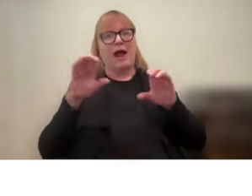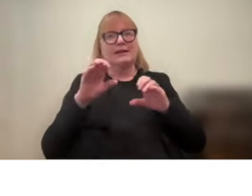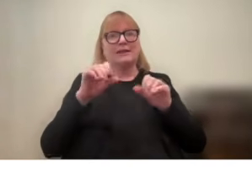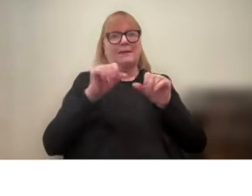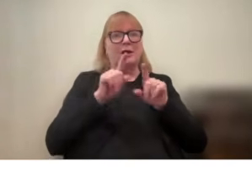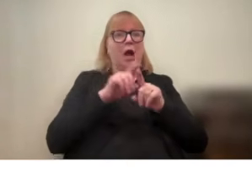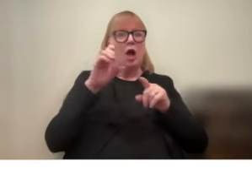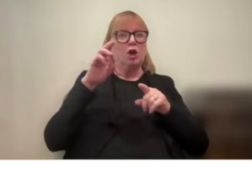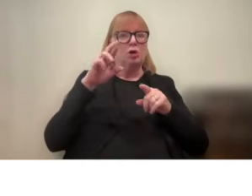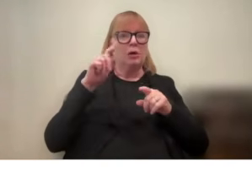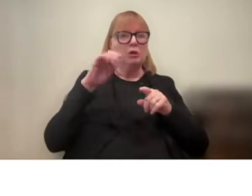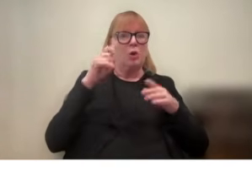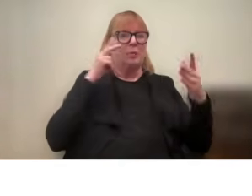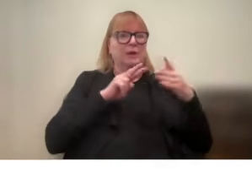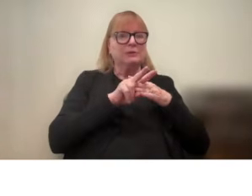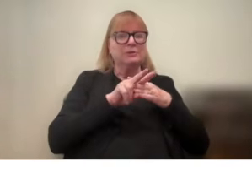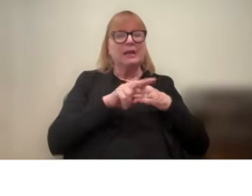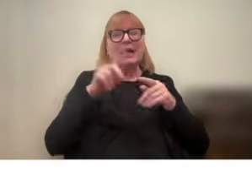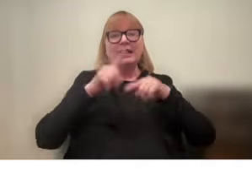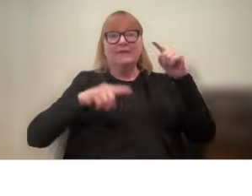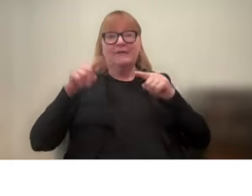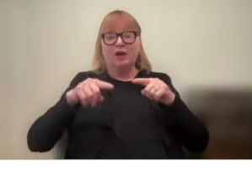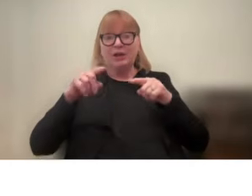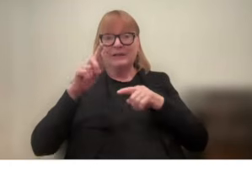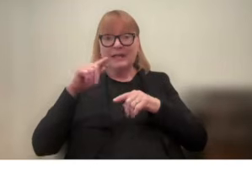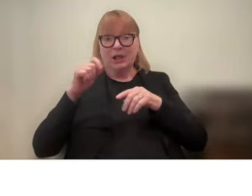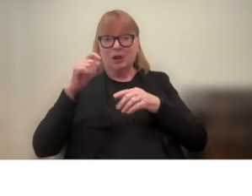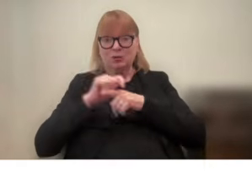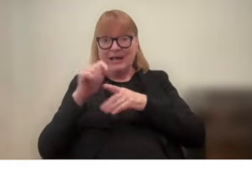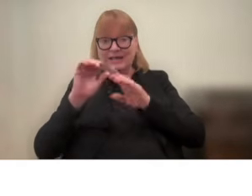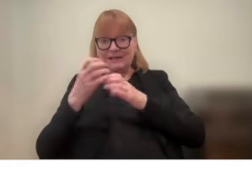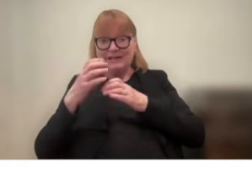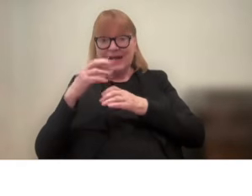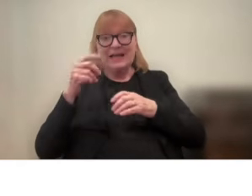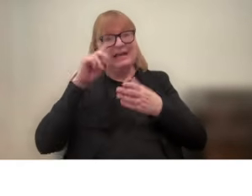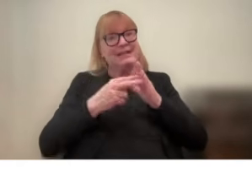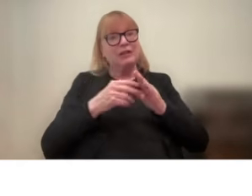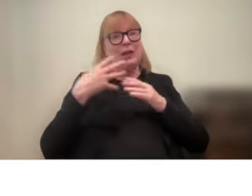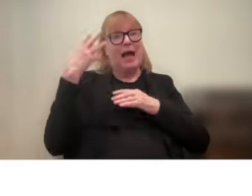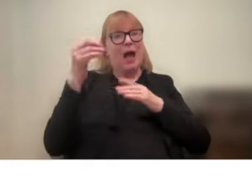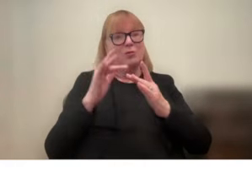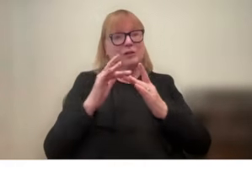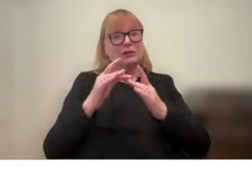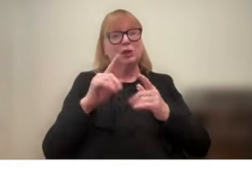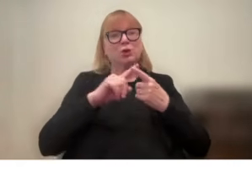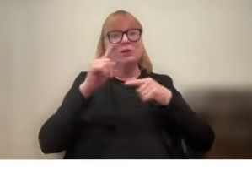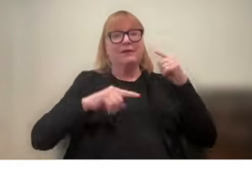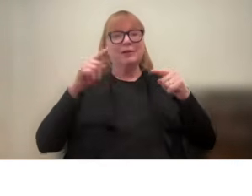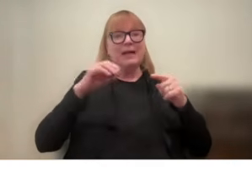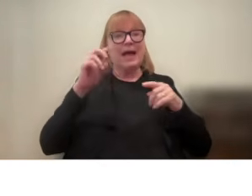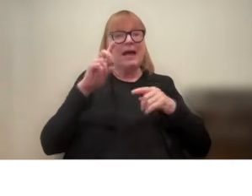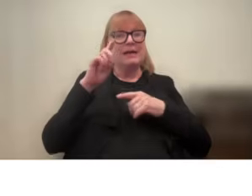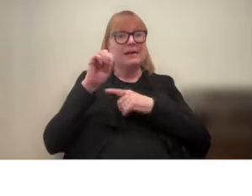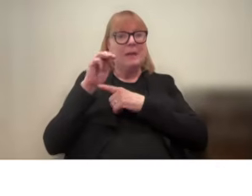such as curatorial transparency, diverse data training sets, and intentional outreach to diversify and